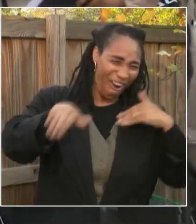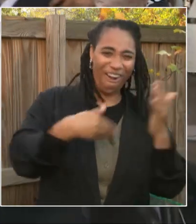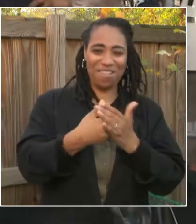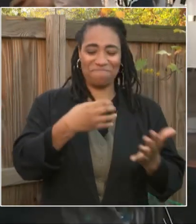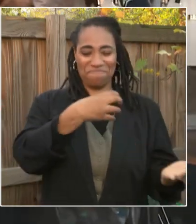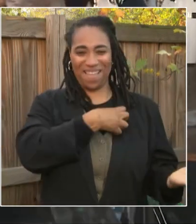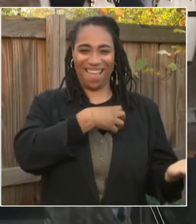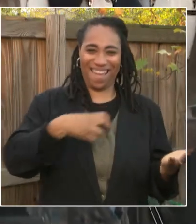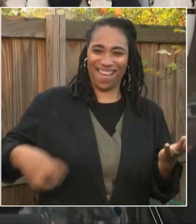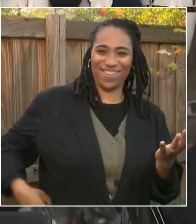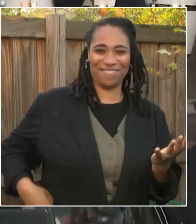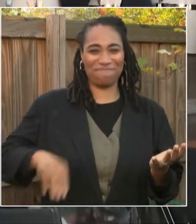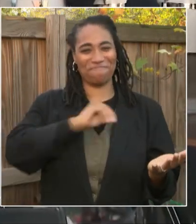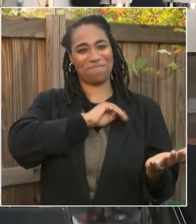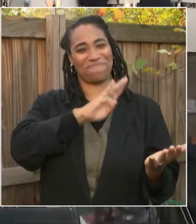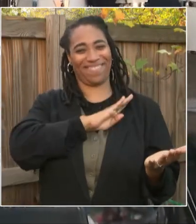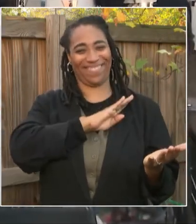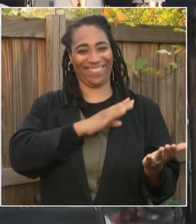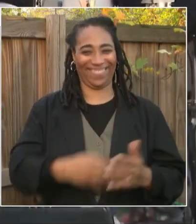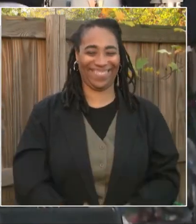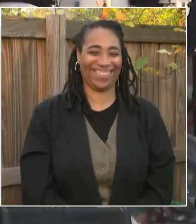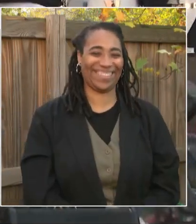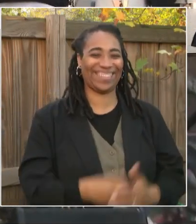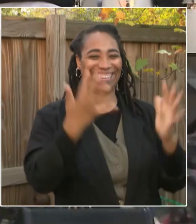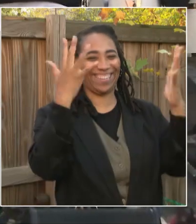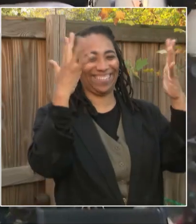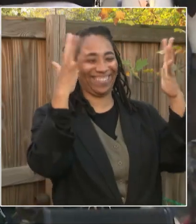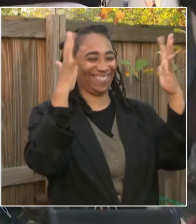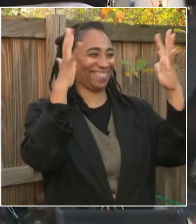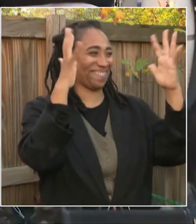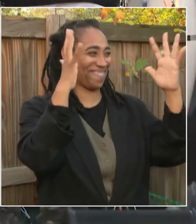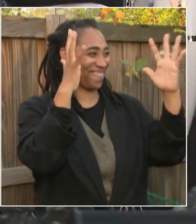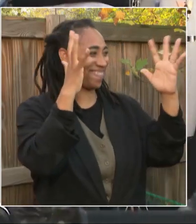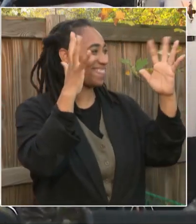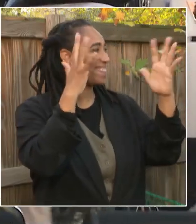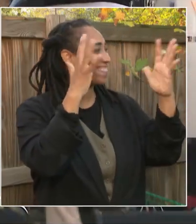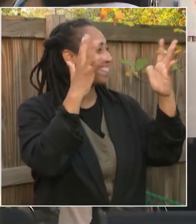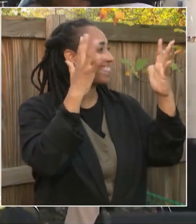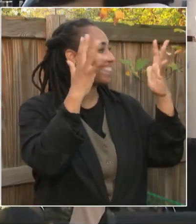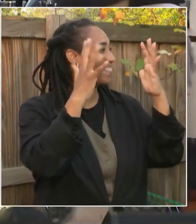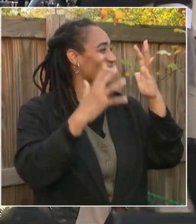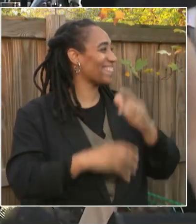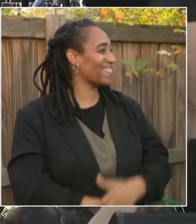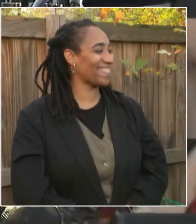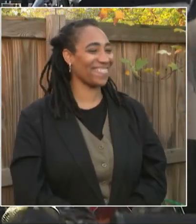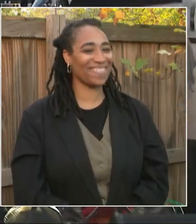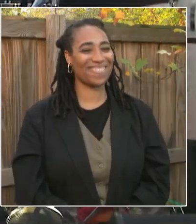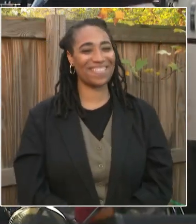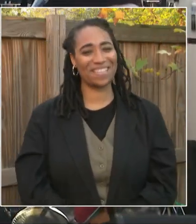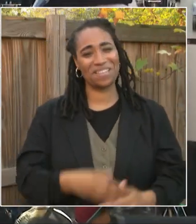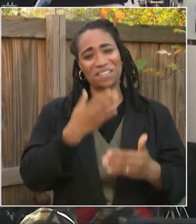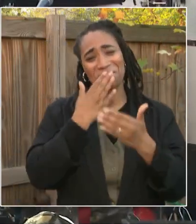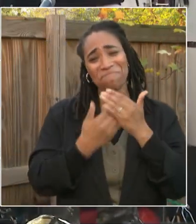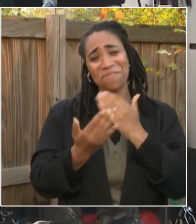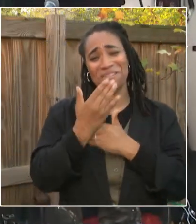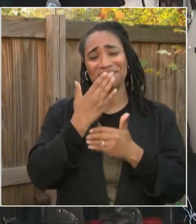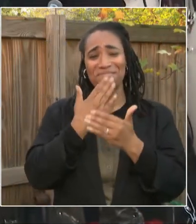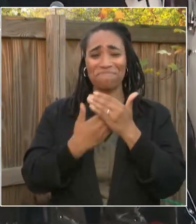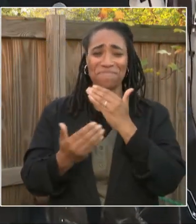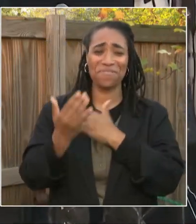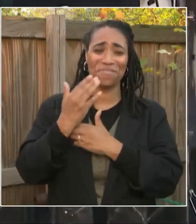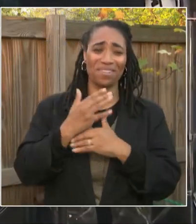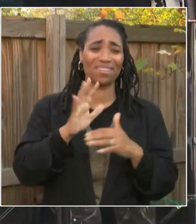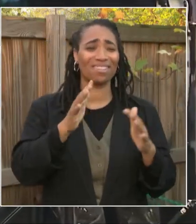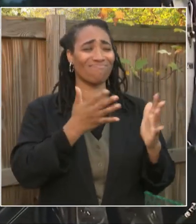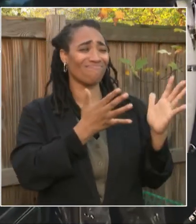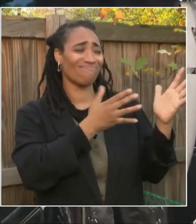Bowser. Yes, ma'am. Great to see you. Well, good morning, everybody. Let's give Jatai another